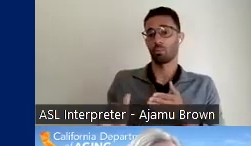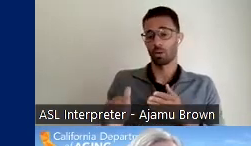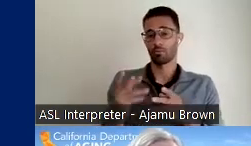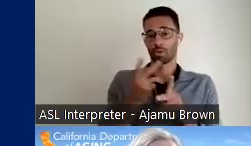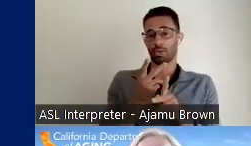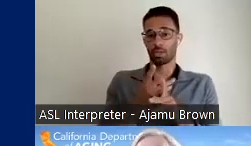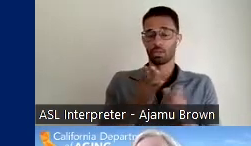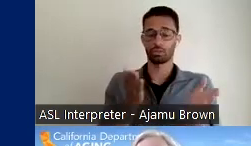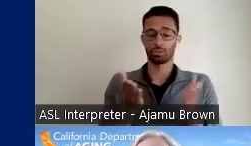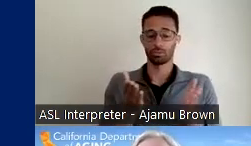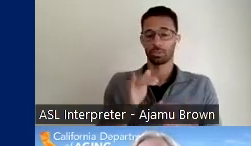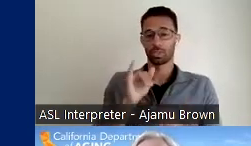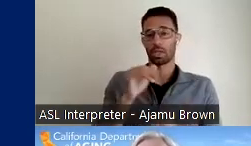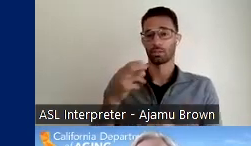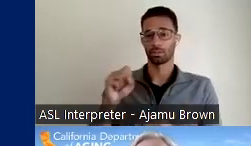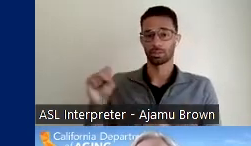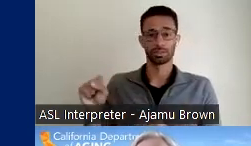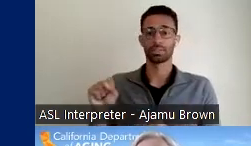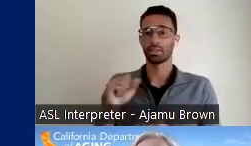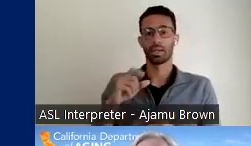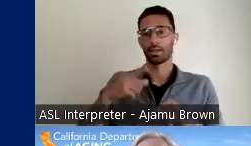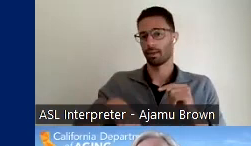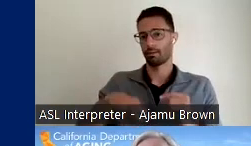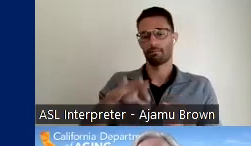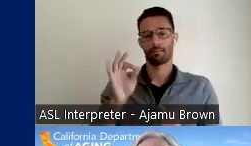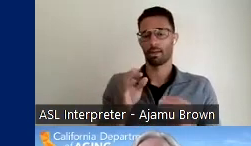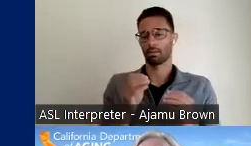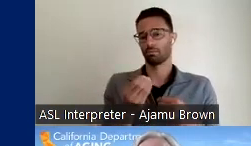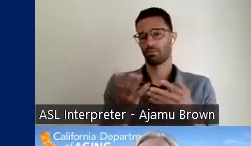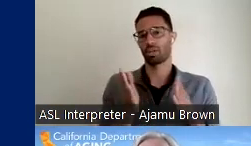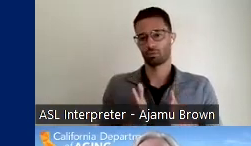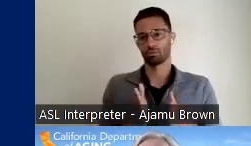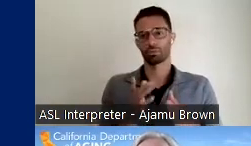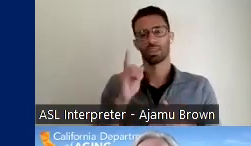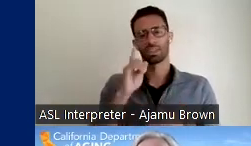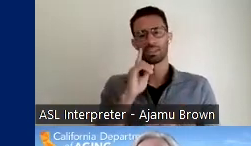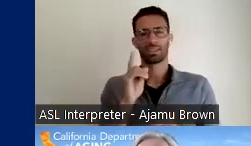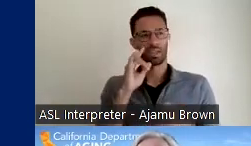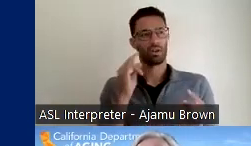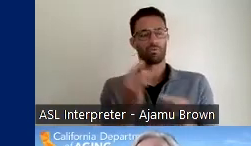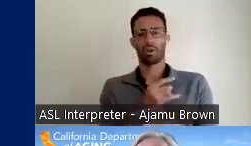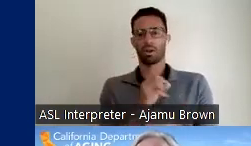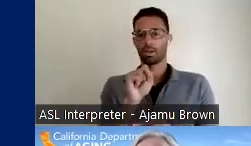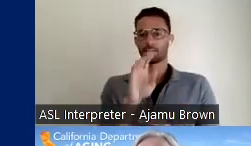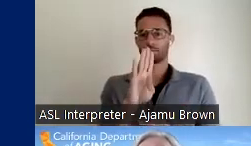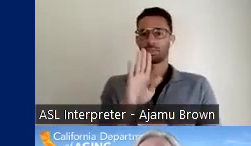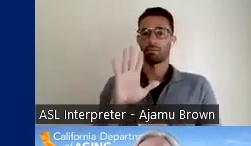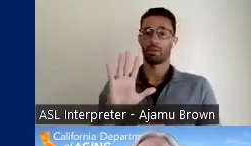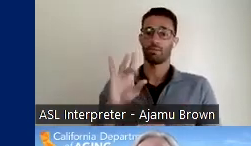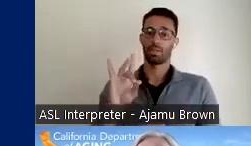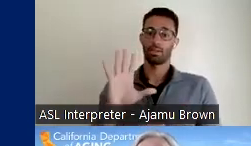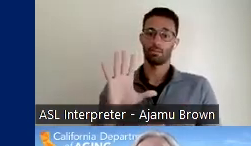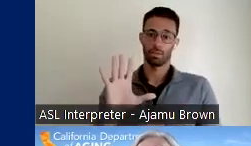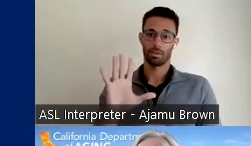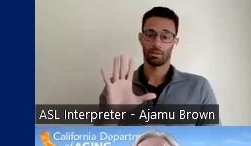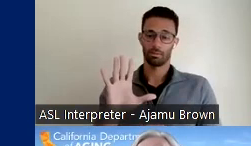alternative, we cannot find providers. And I think it's kind of ironic that SB 585, a Durazo